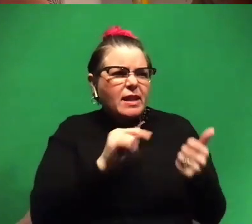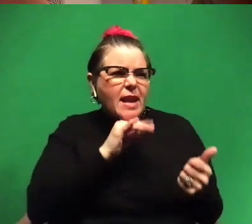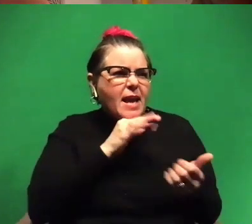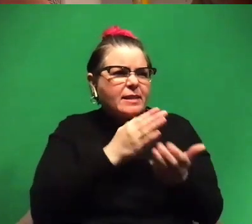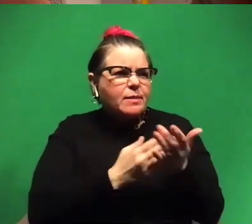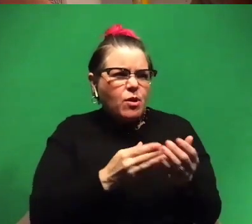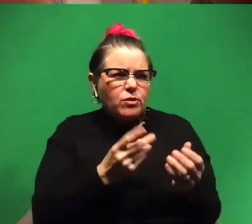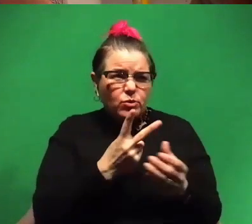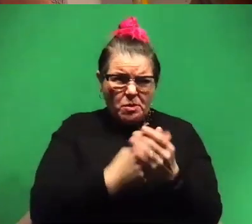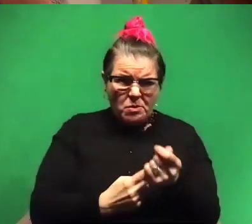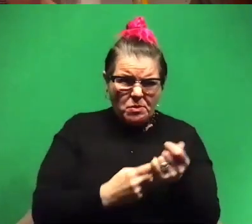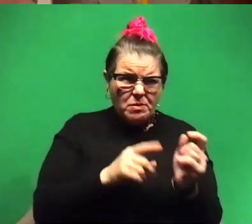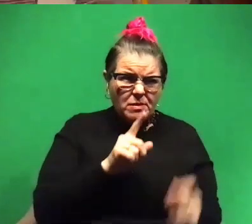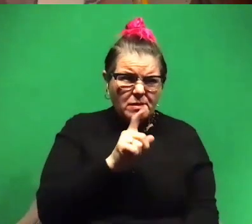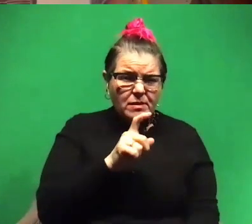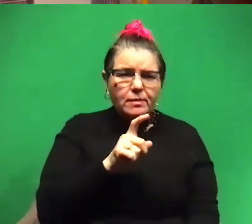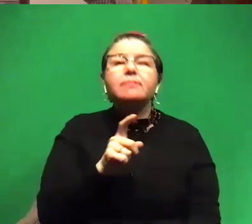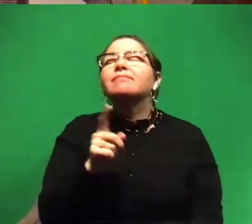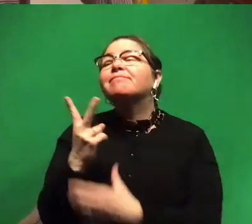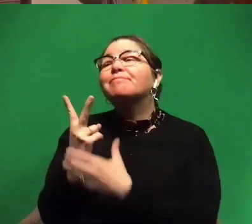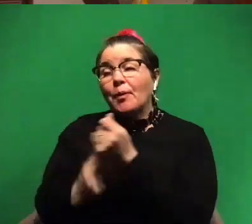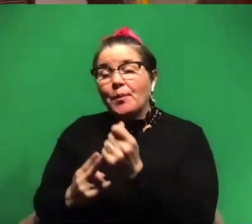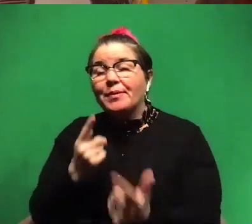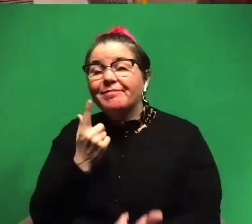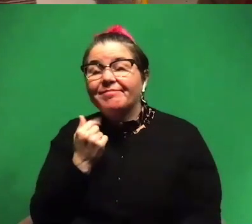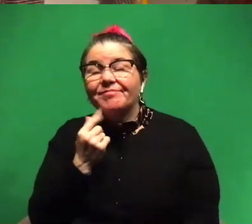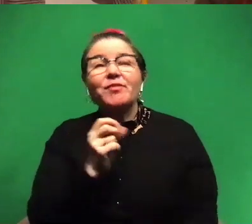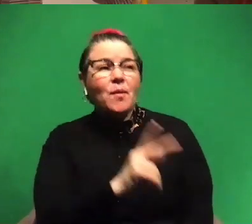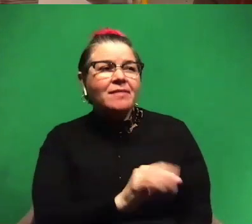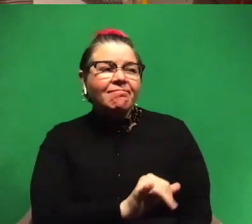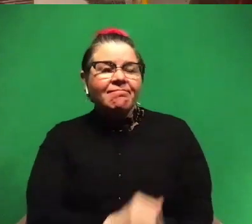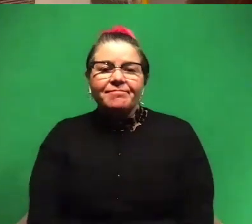both? Both. Both. Okay,